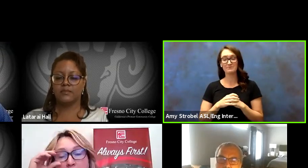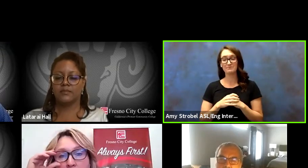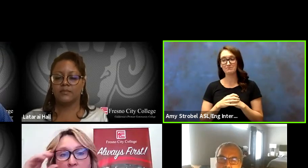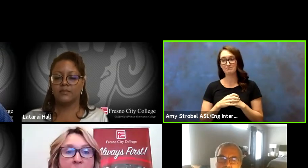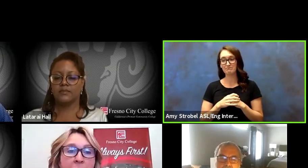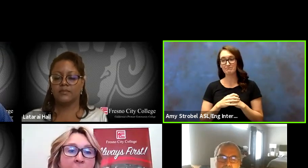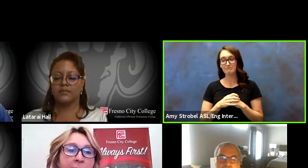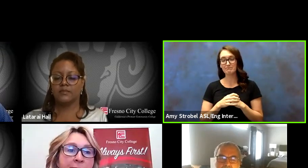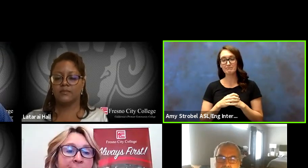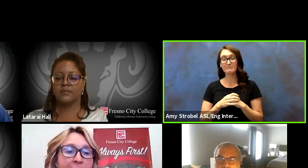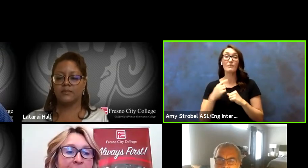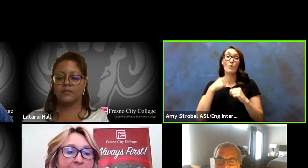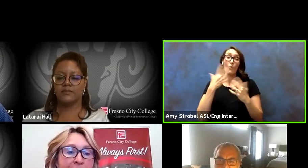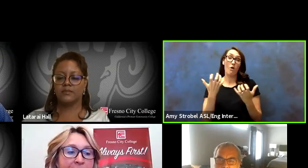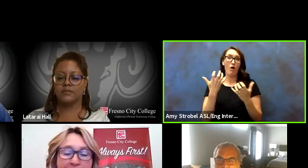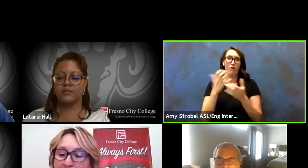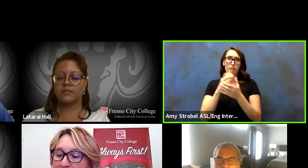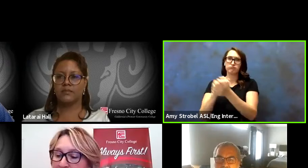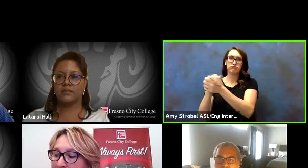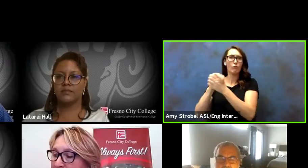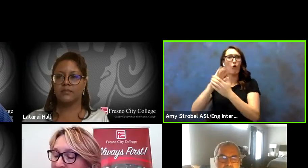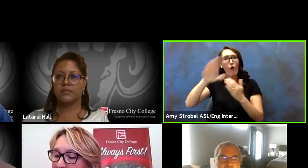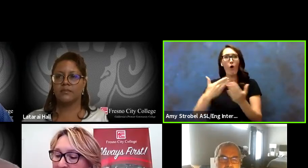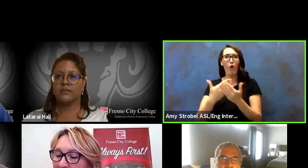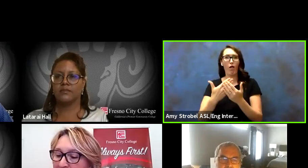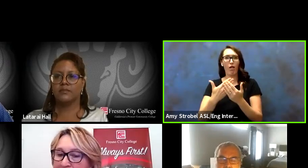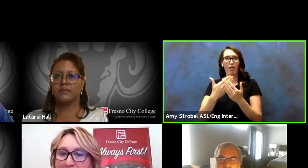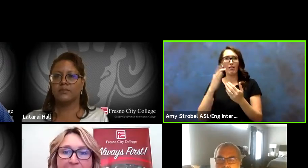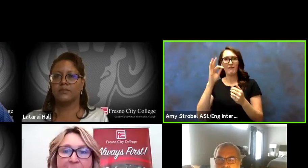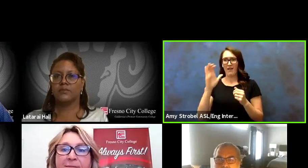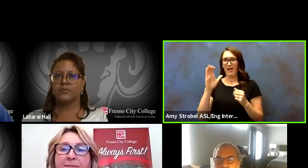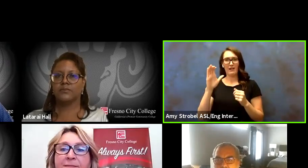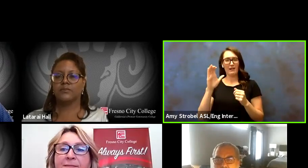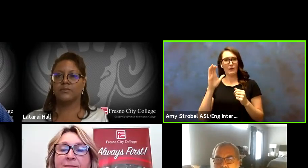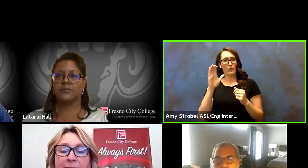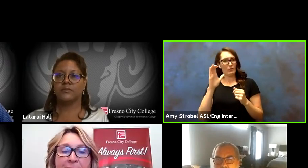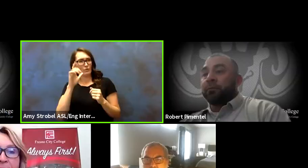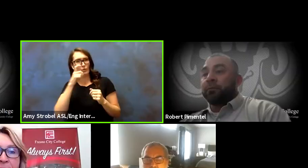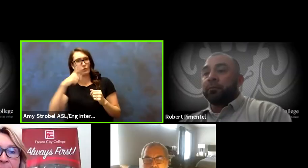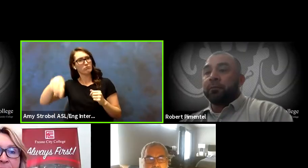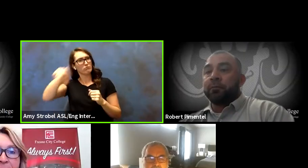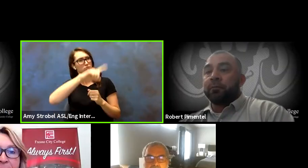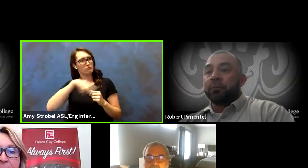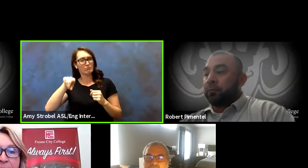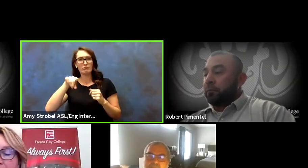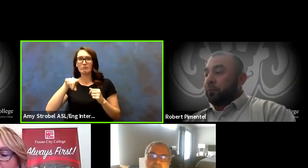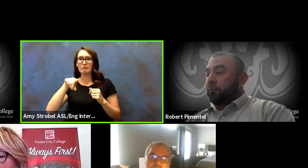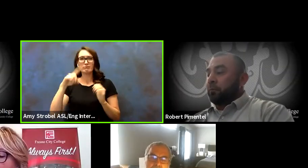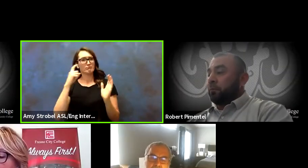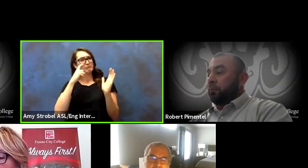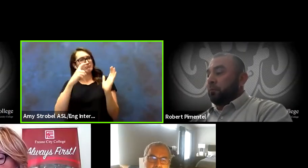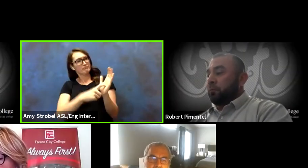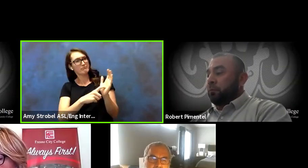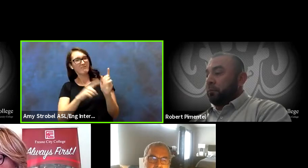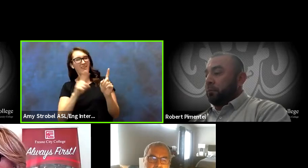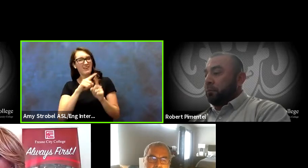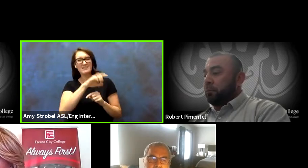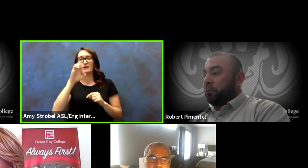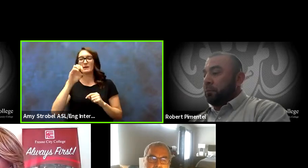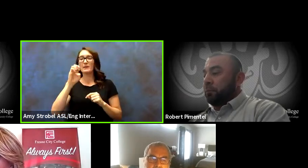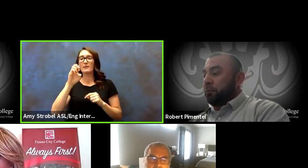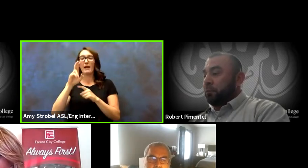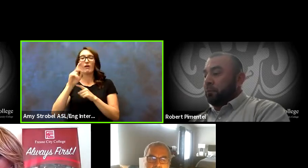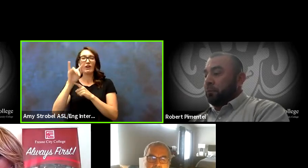First of all, I want to congratulate all the faculty that have reached this level that have become recognized as Emeriti faculty.